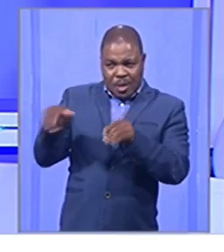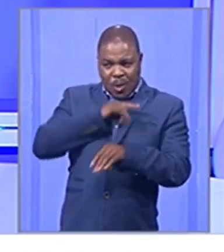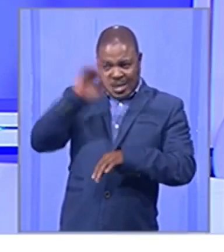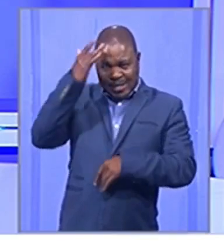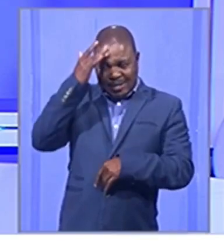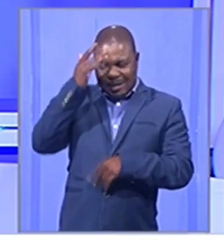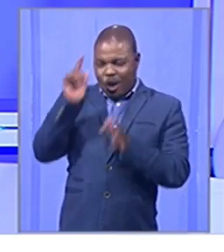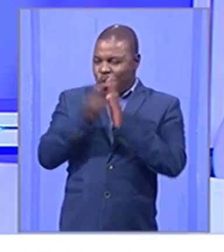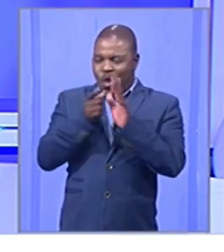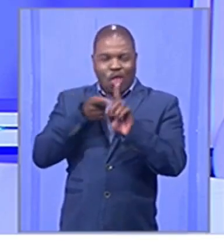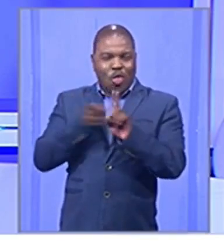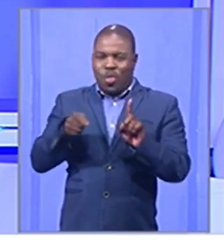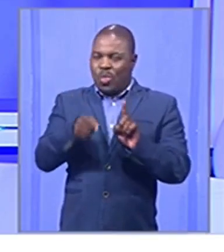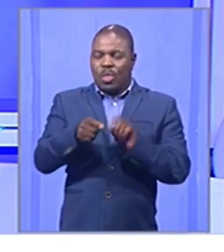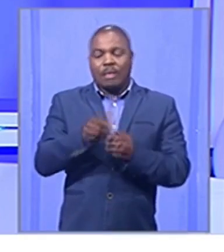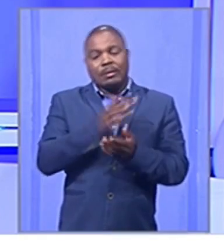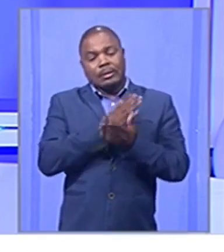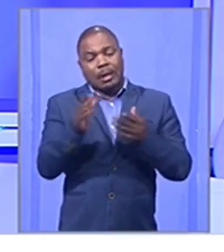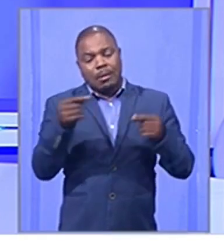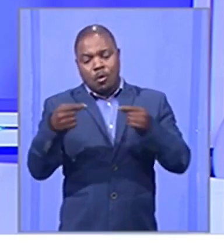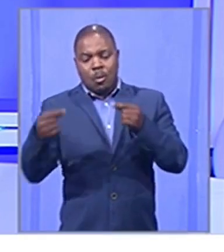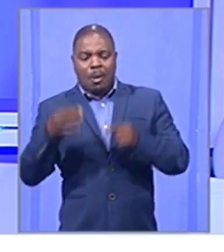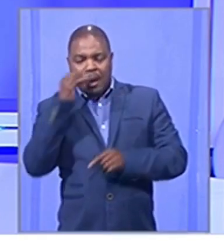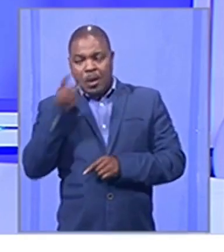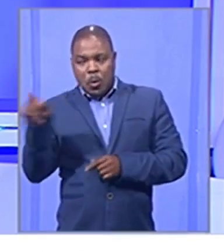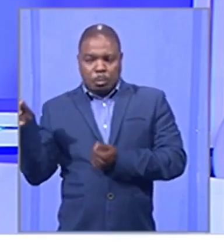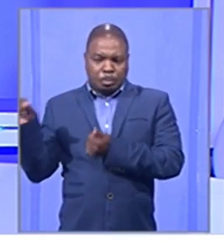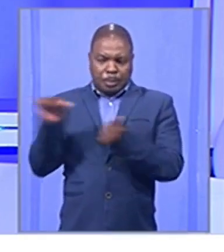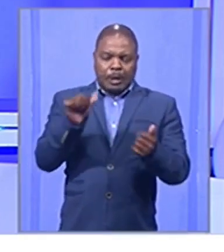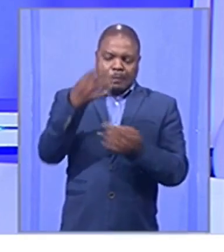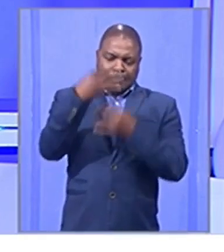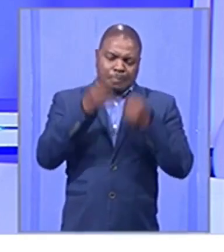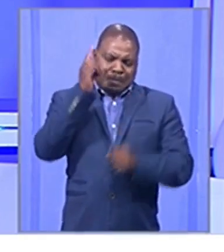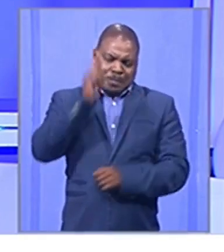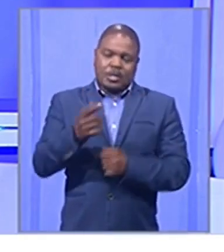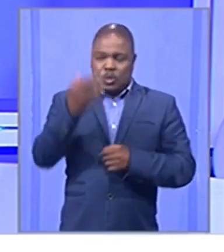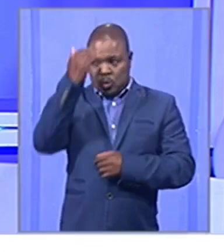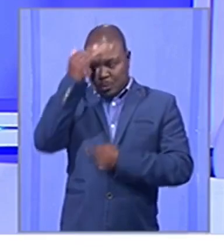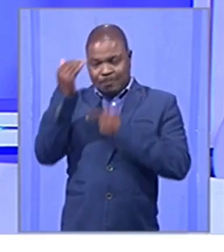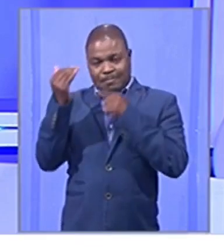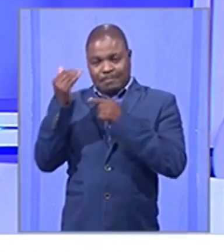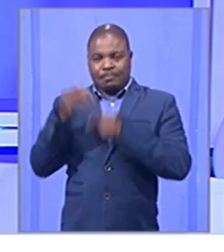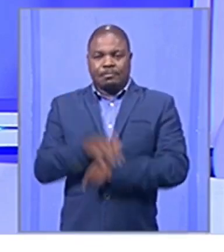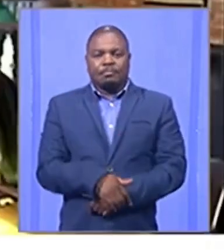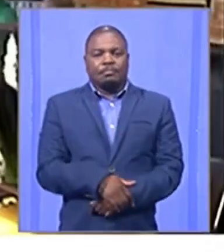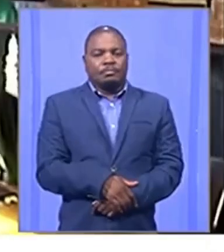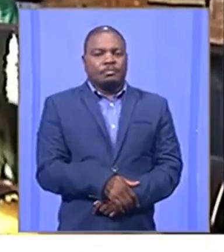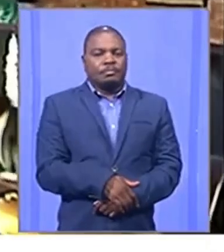Makoko mangwe a dumela gore Zuma o tshwanetse go boela kwa kgolegelong.